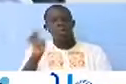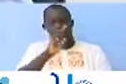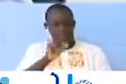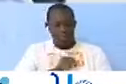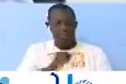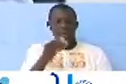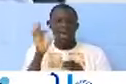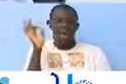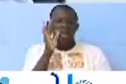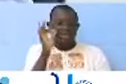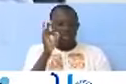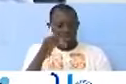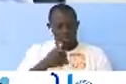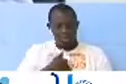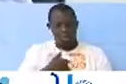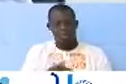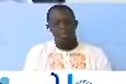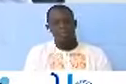he told me was,